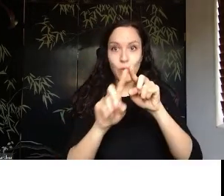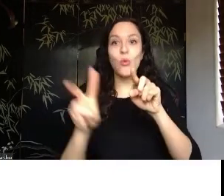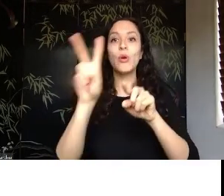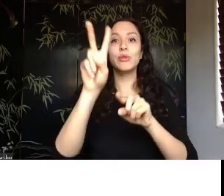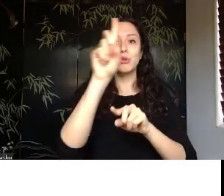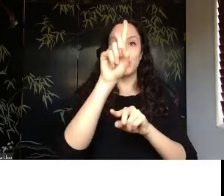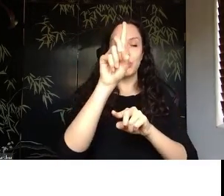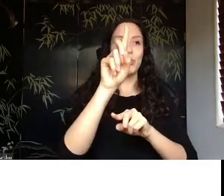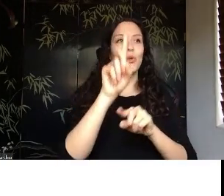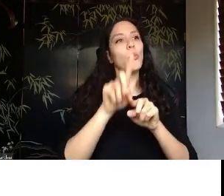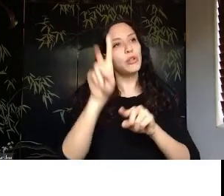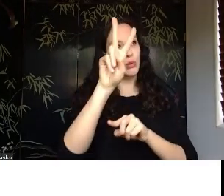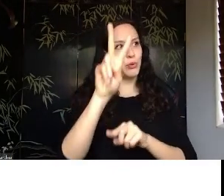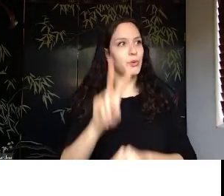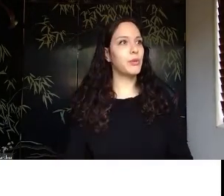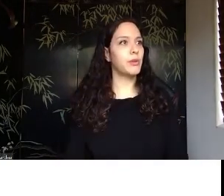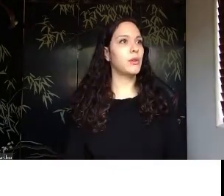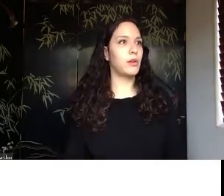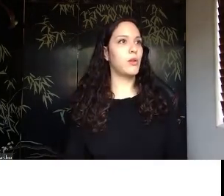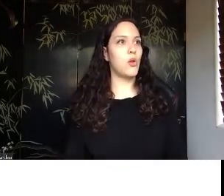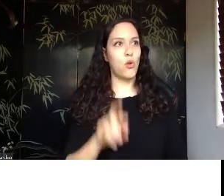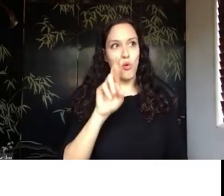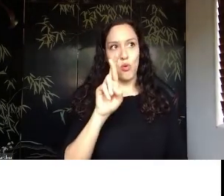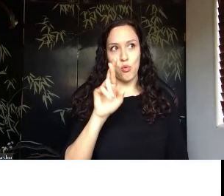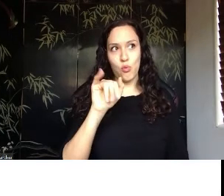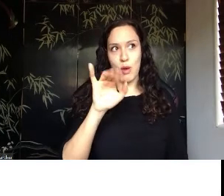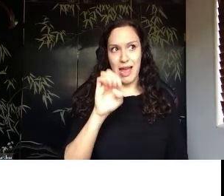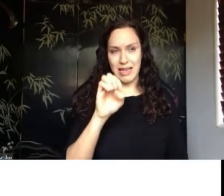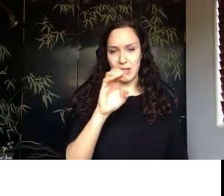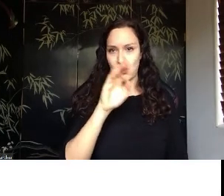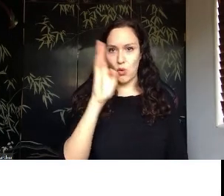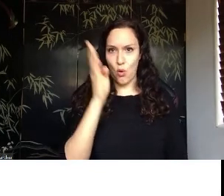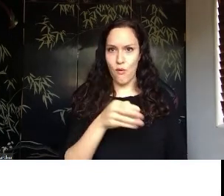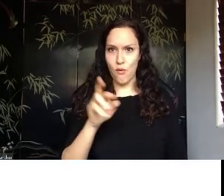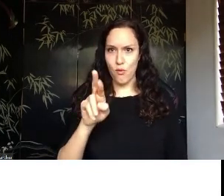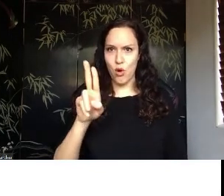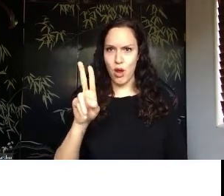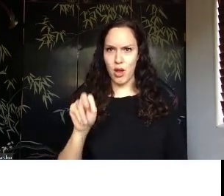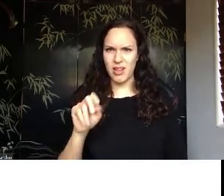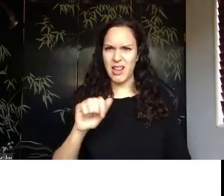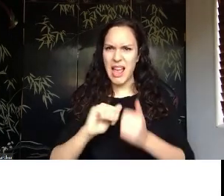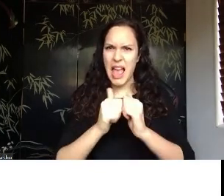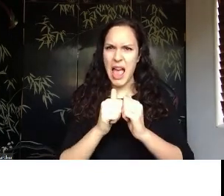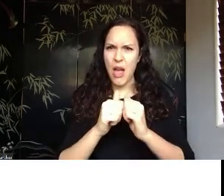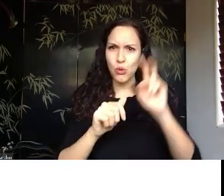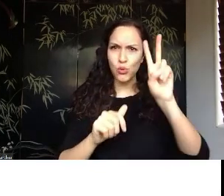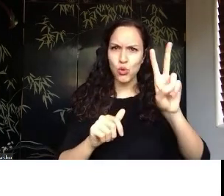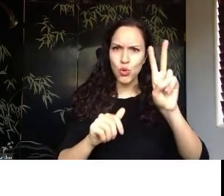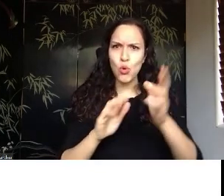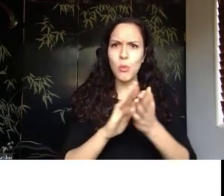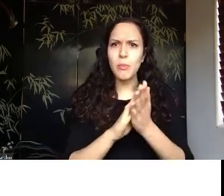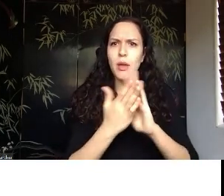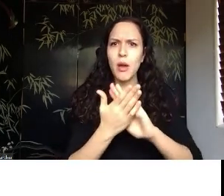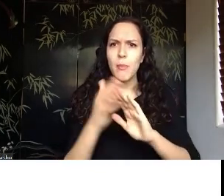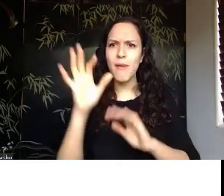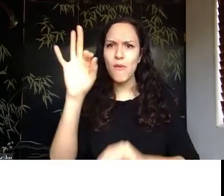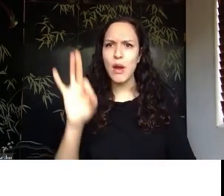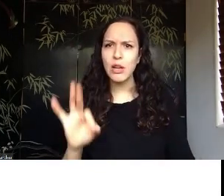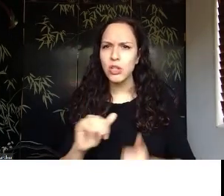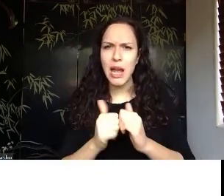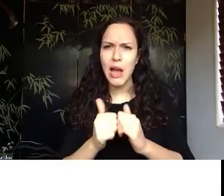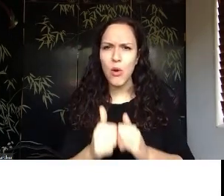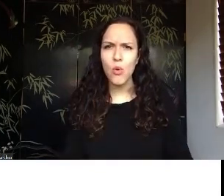Okay, and it's really, it says rise over run. How do I make 2 into a fraction?